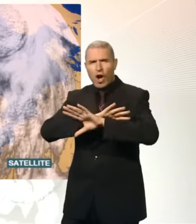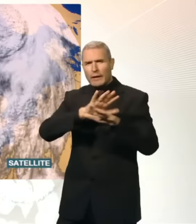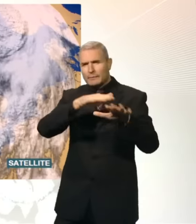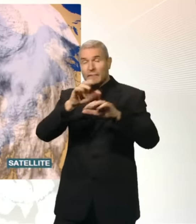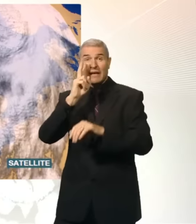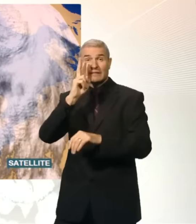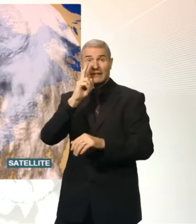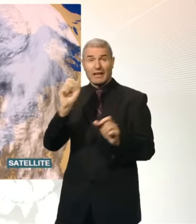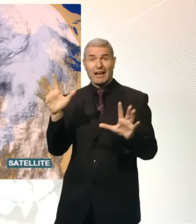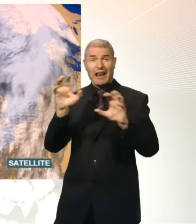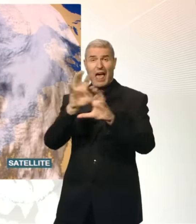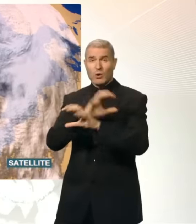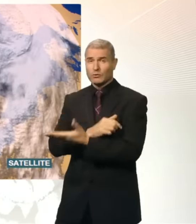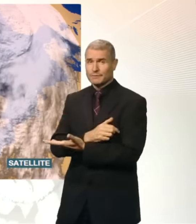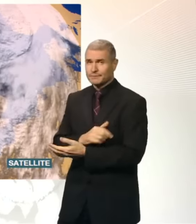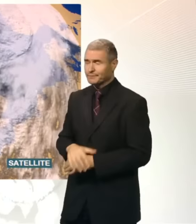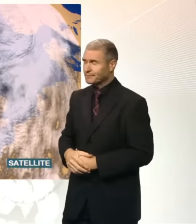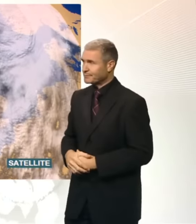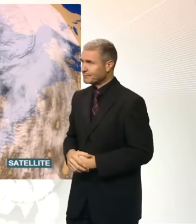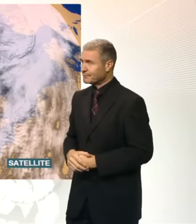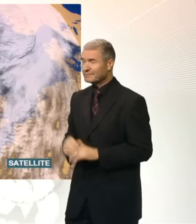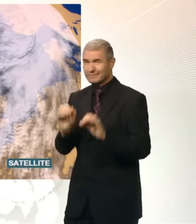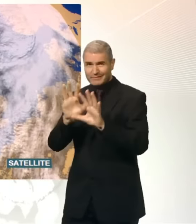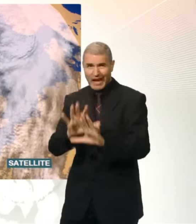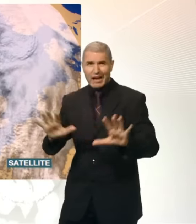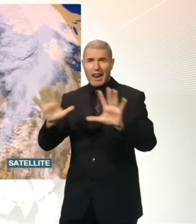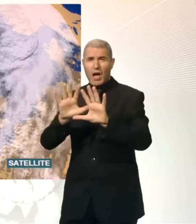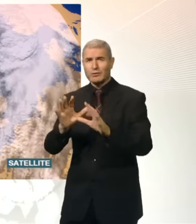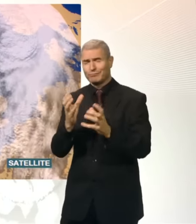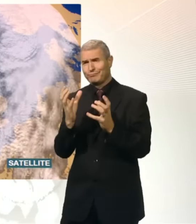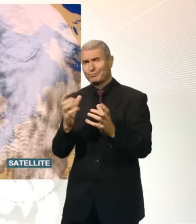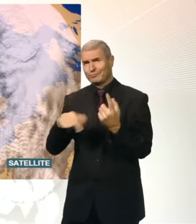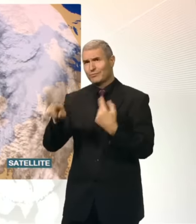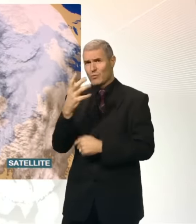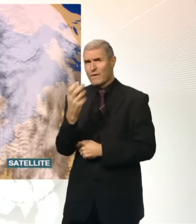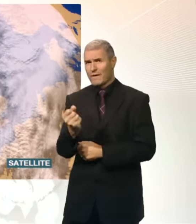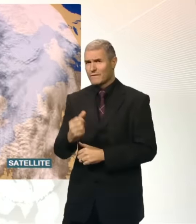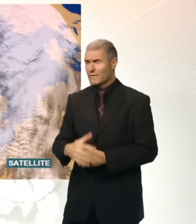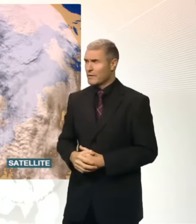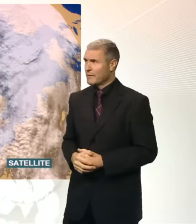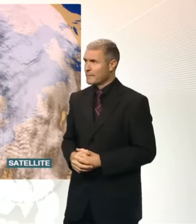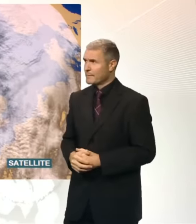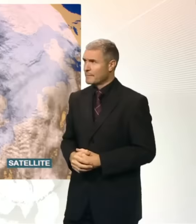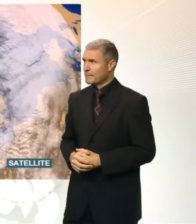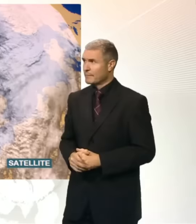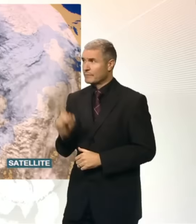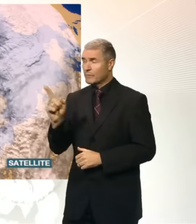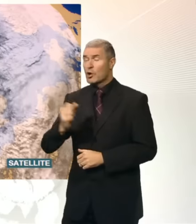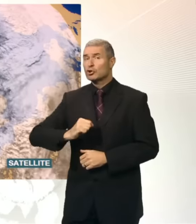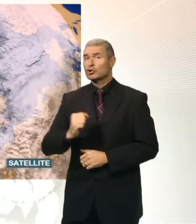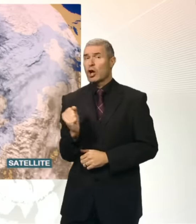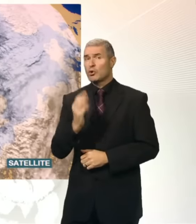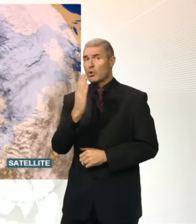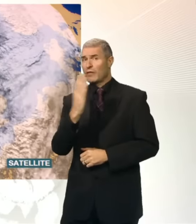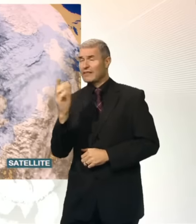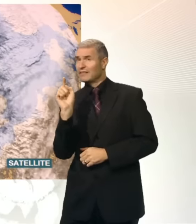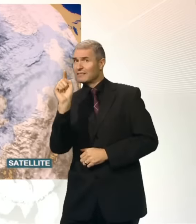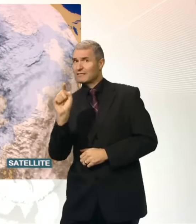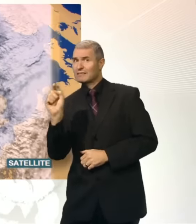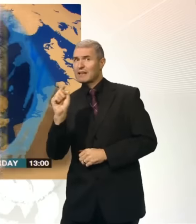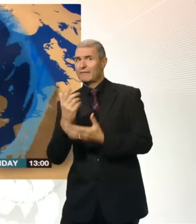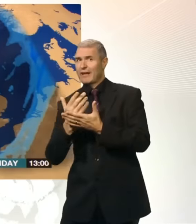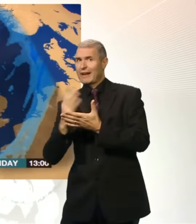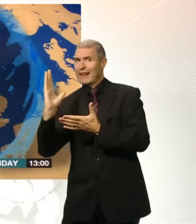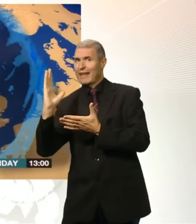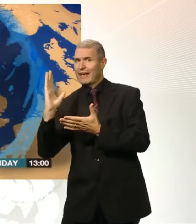the satellite picture. This just depicts really where... how cloudy it is. But you notice some holes across northeastern Scotland, also parts of